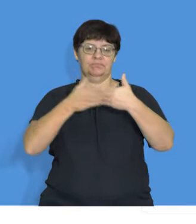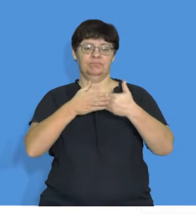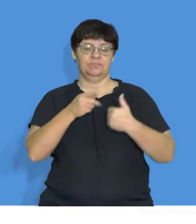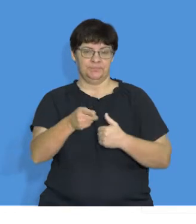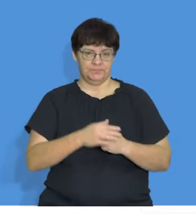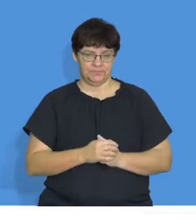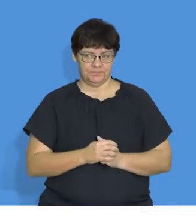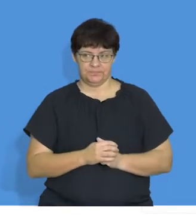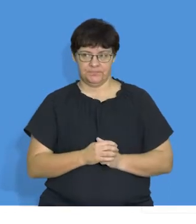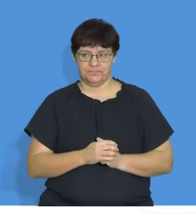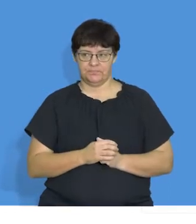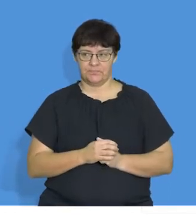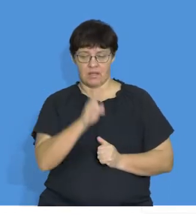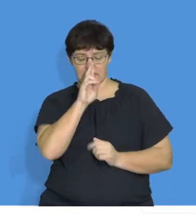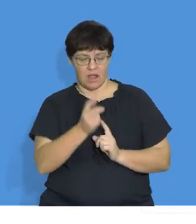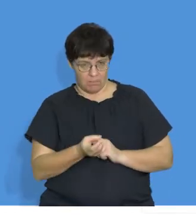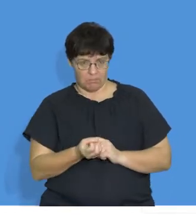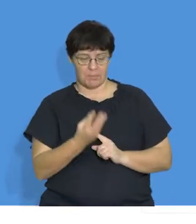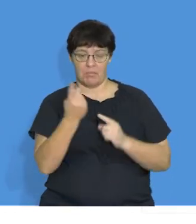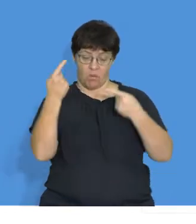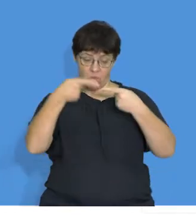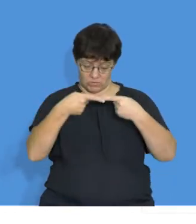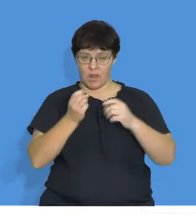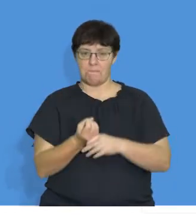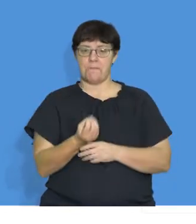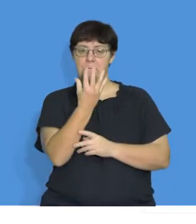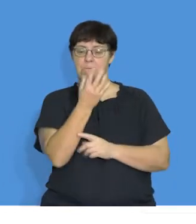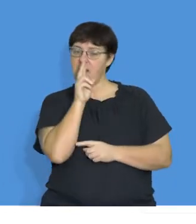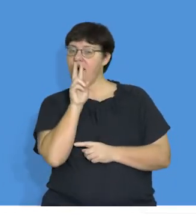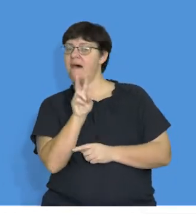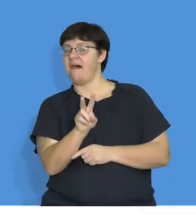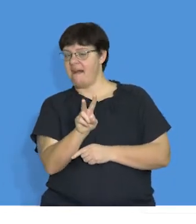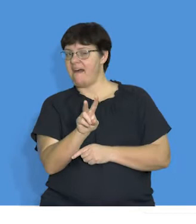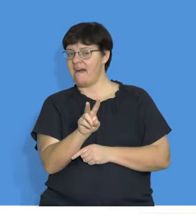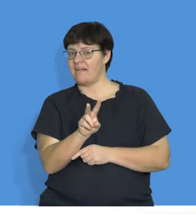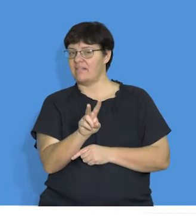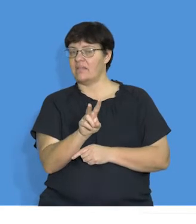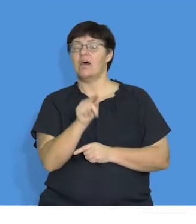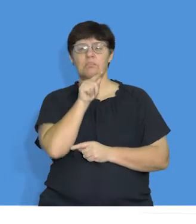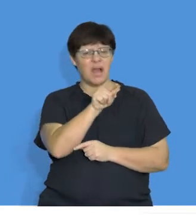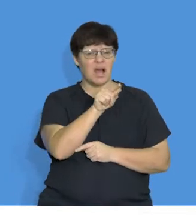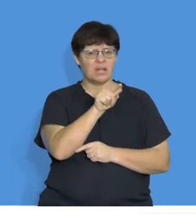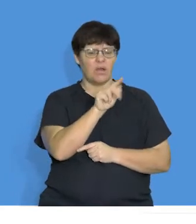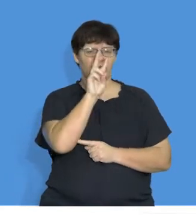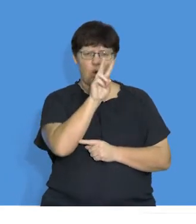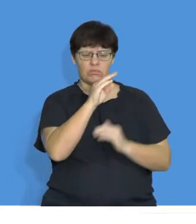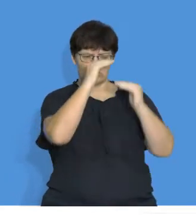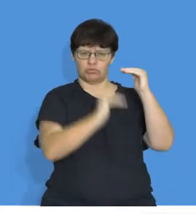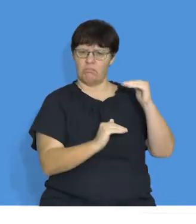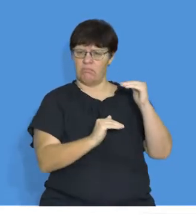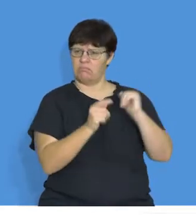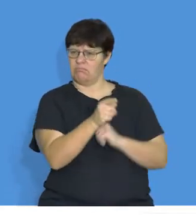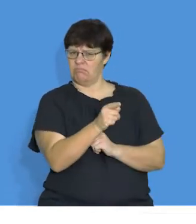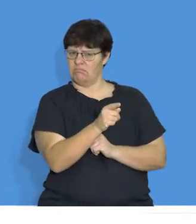switch and see what happens. The moment we close the switch, we realize that there's a drop in the reading of voltage across the